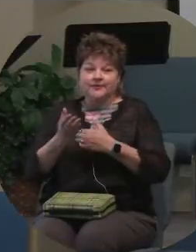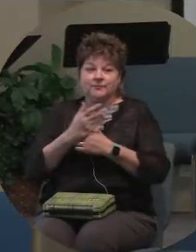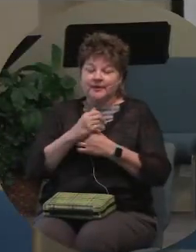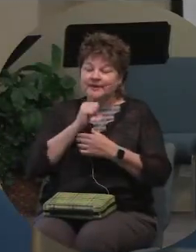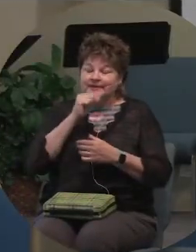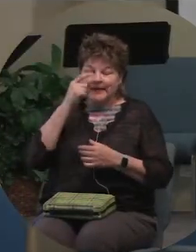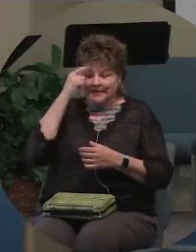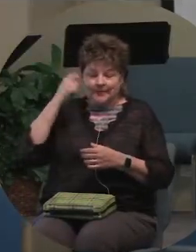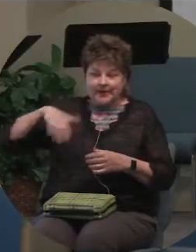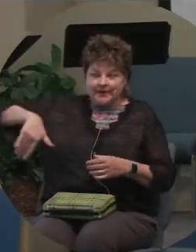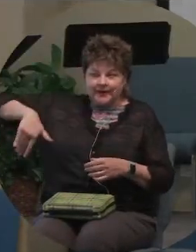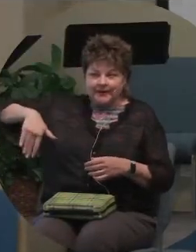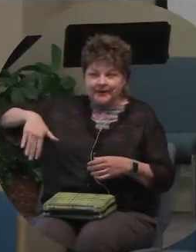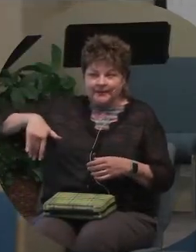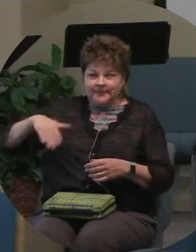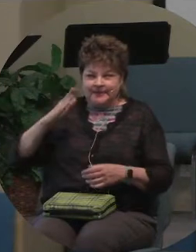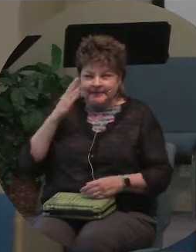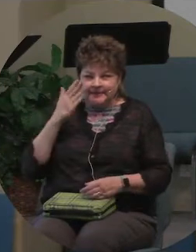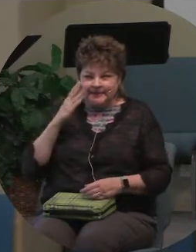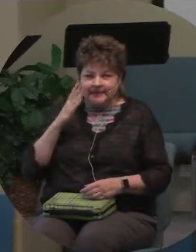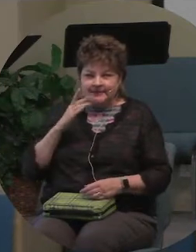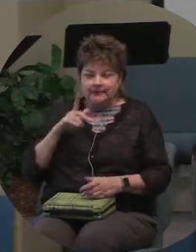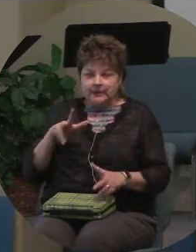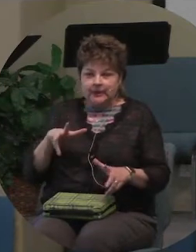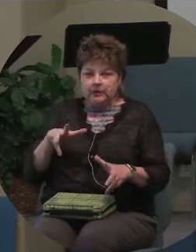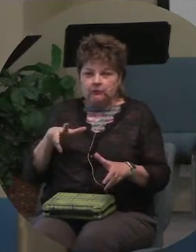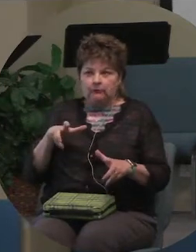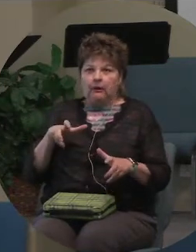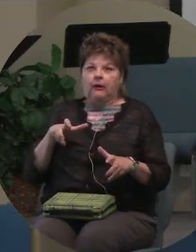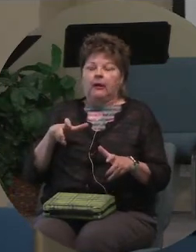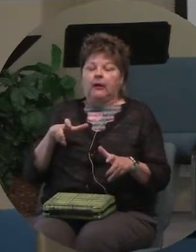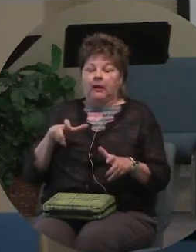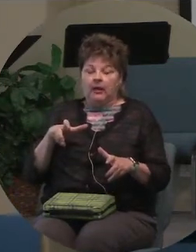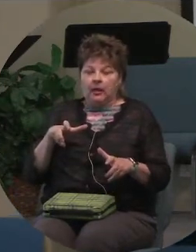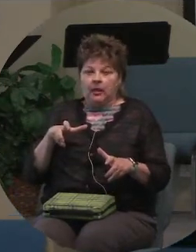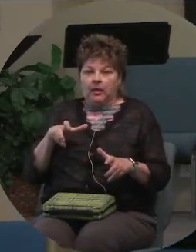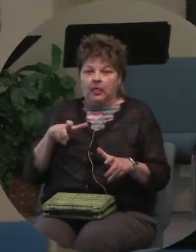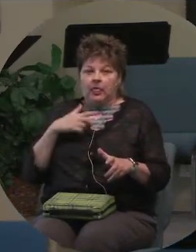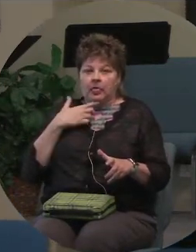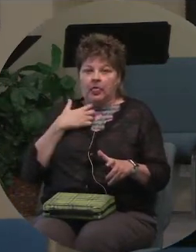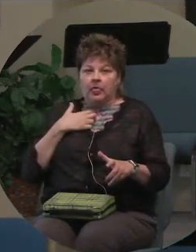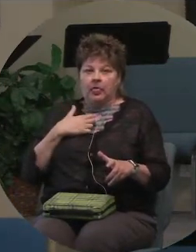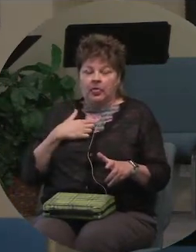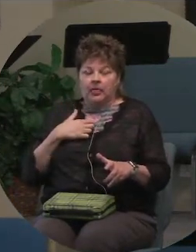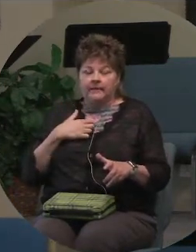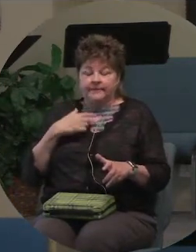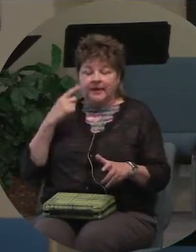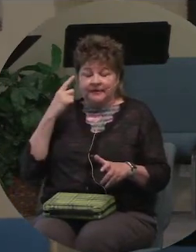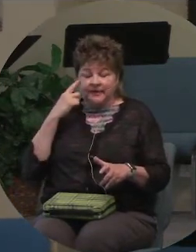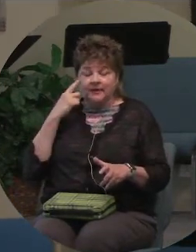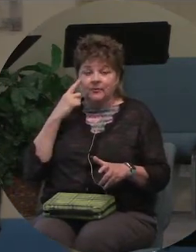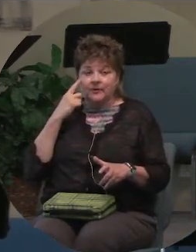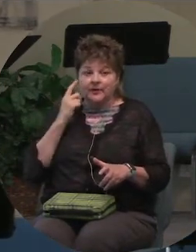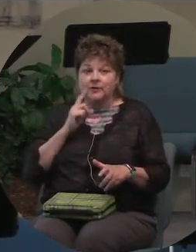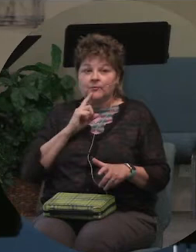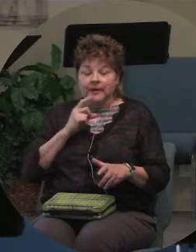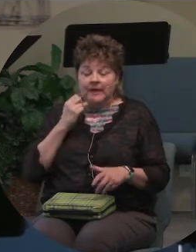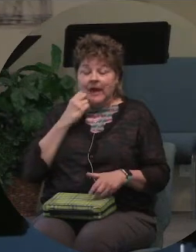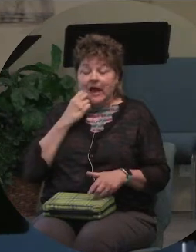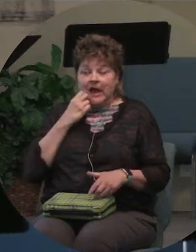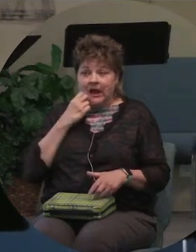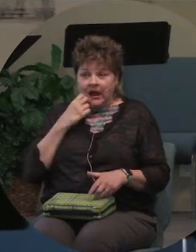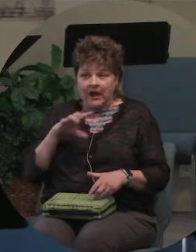yet, but doesn't it seem really dry? I mean, I fear we're in for a very warm summer.